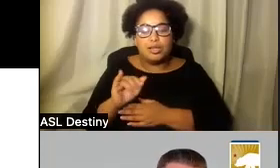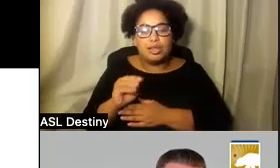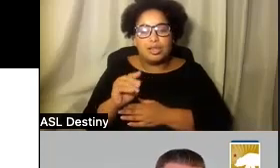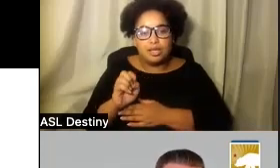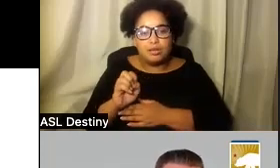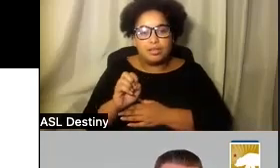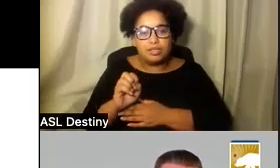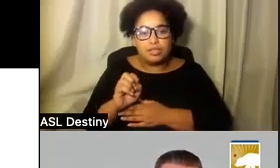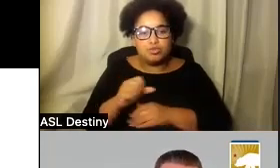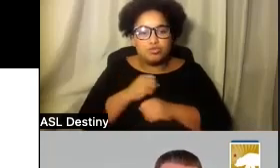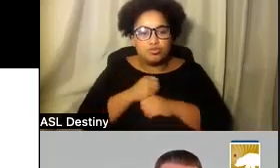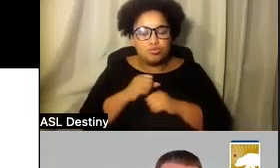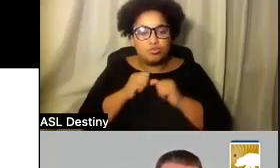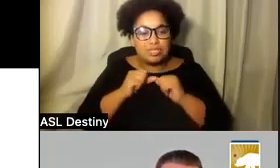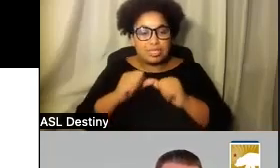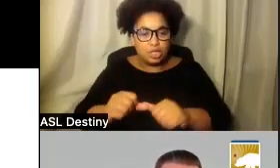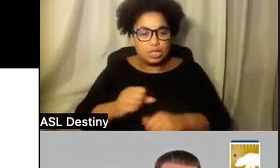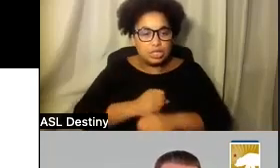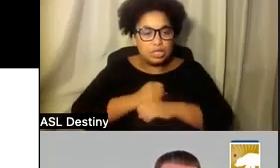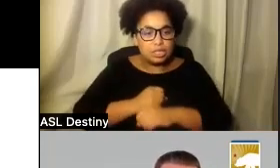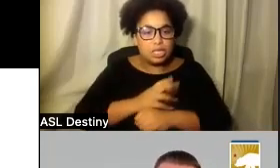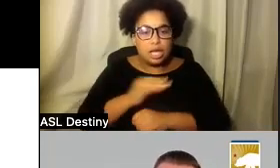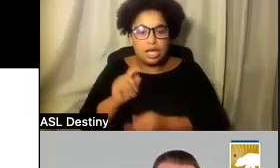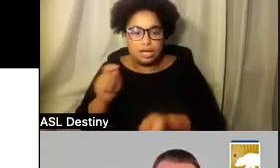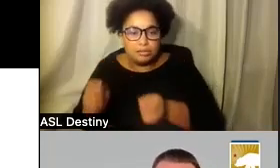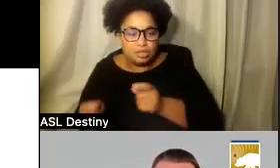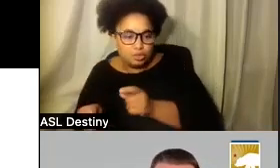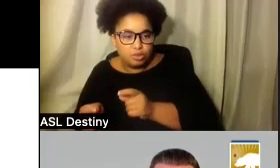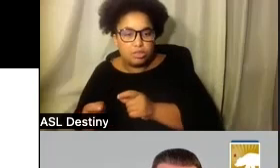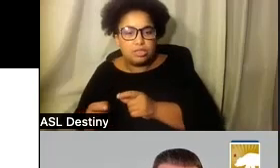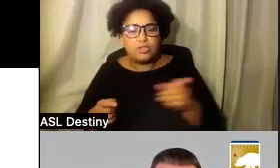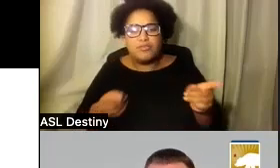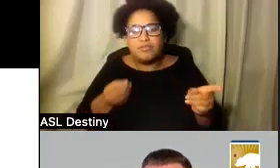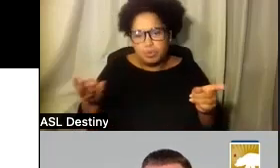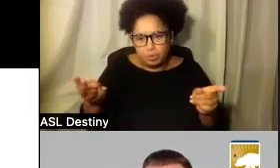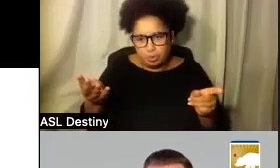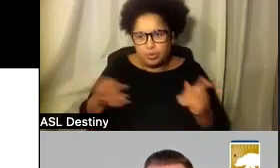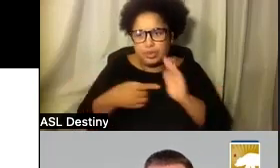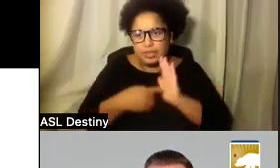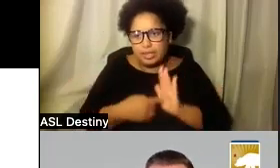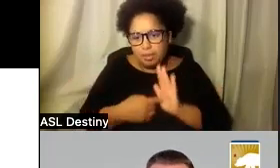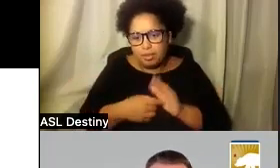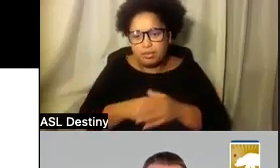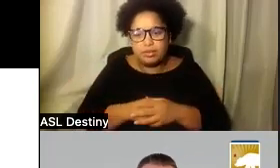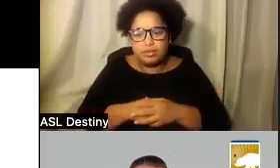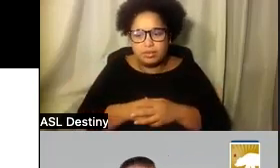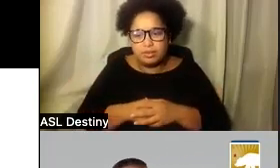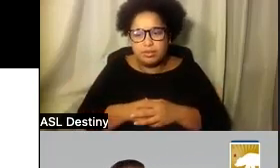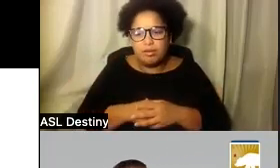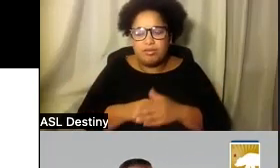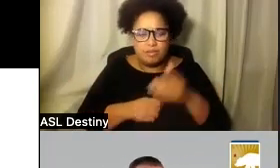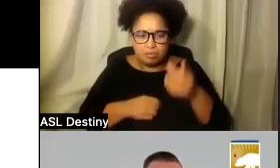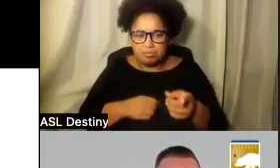adaptation. These are some just very few examples of what